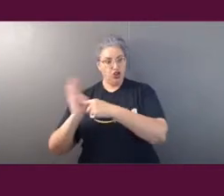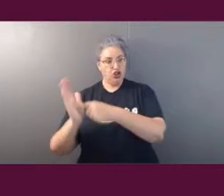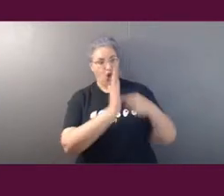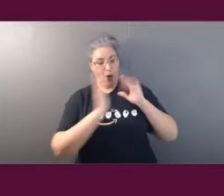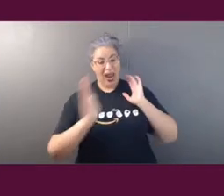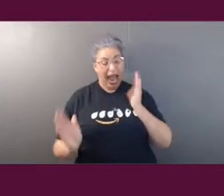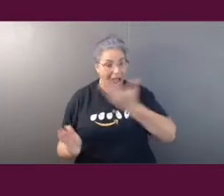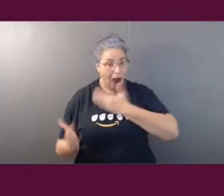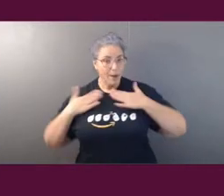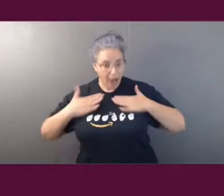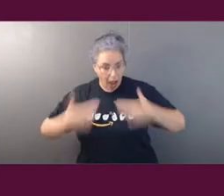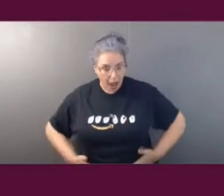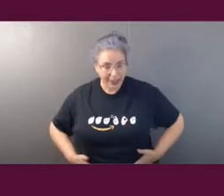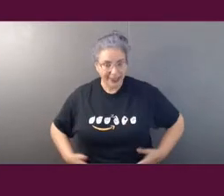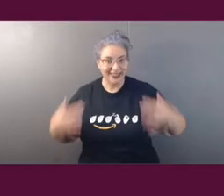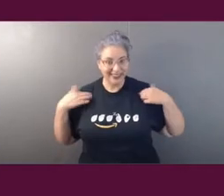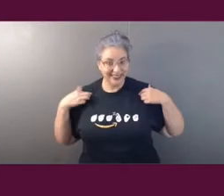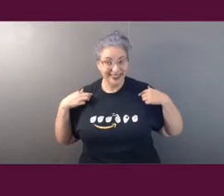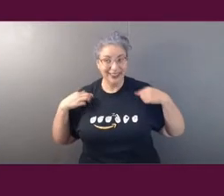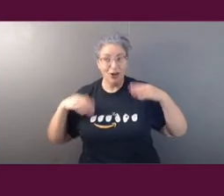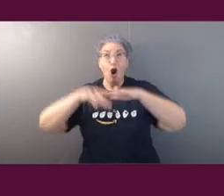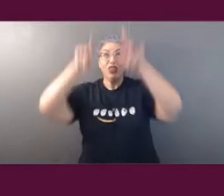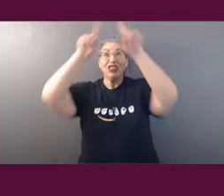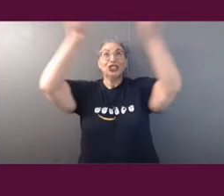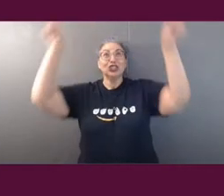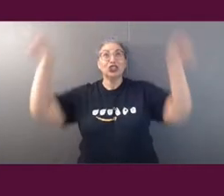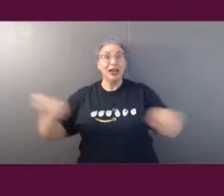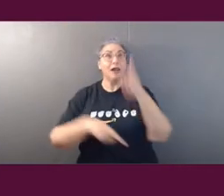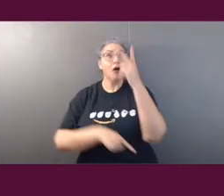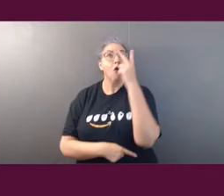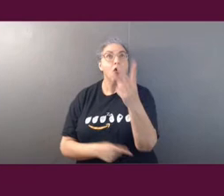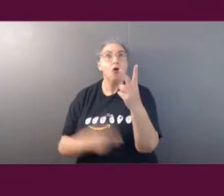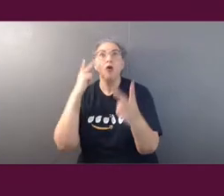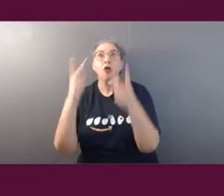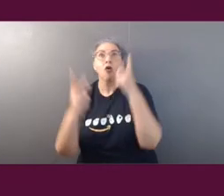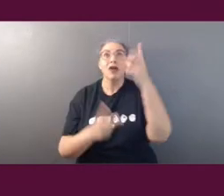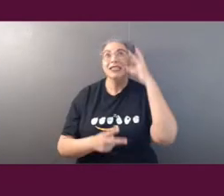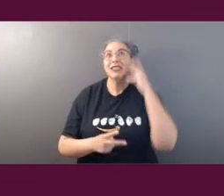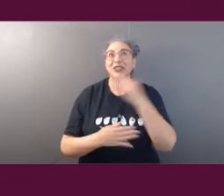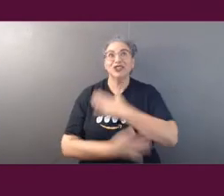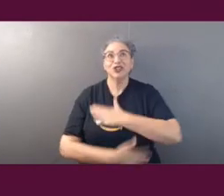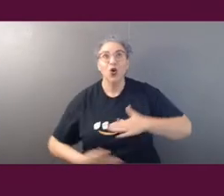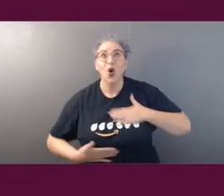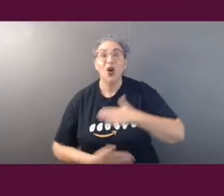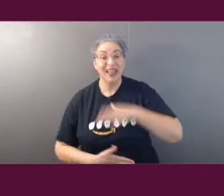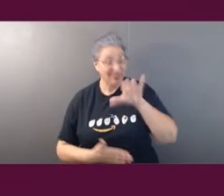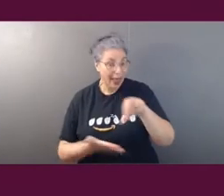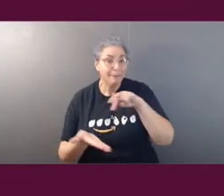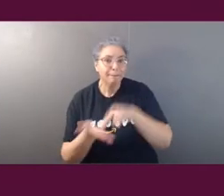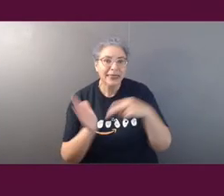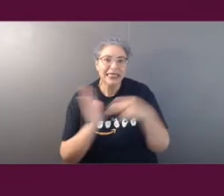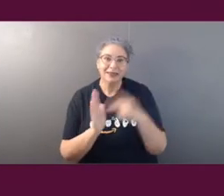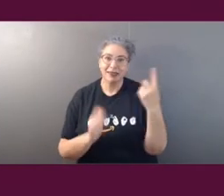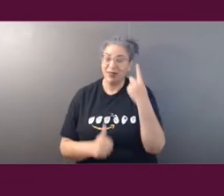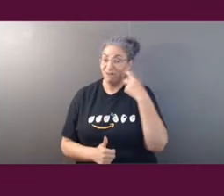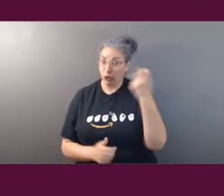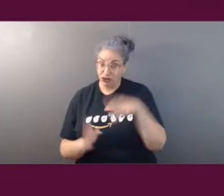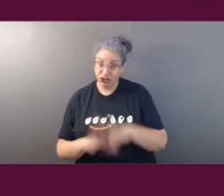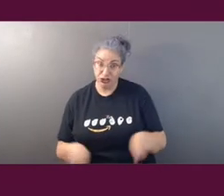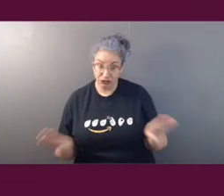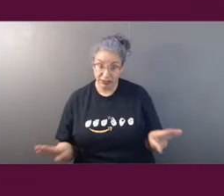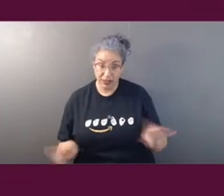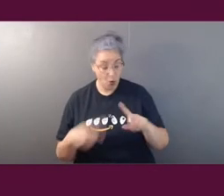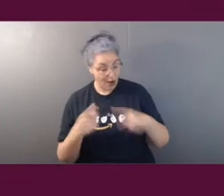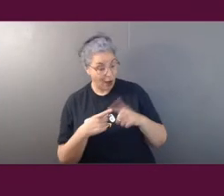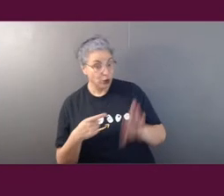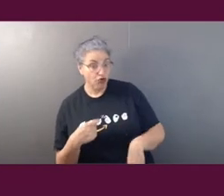bodies on screen, thriving, experiencing joy, that that means something. That means something for children.